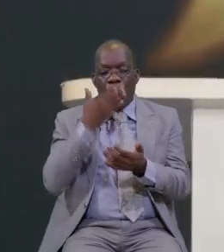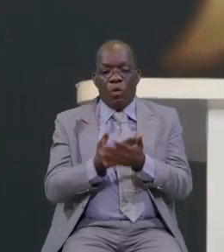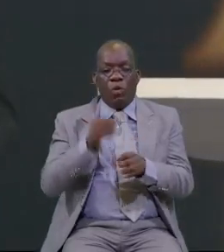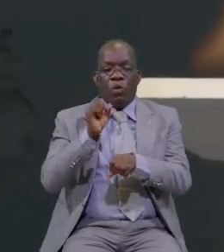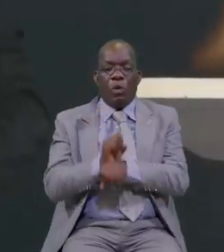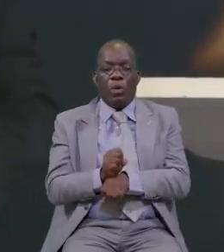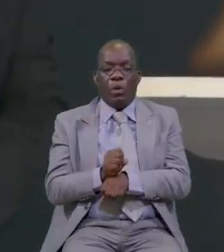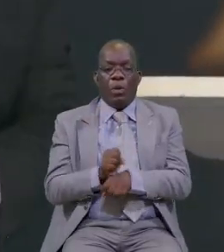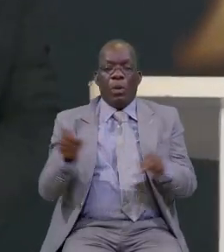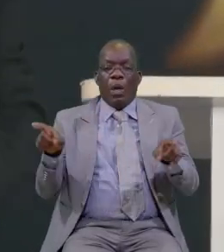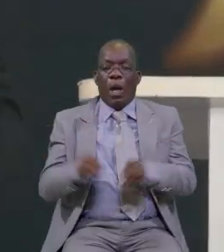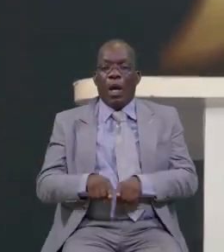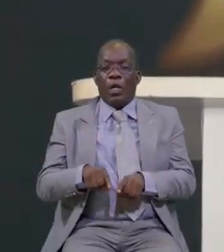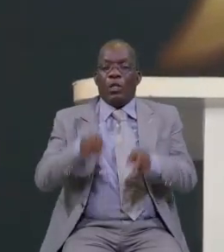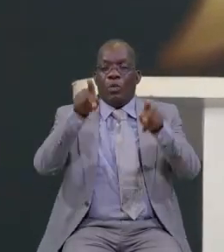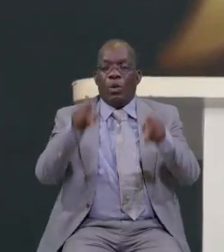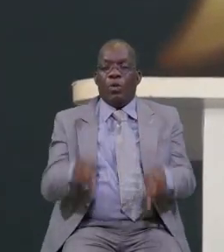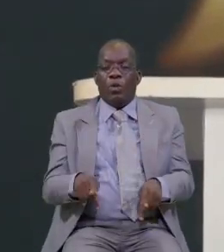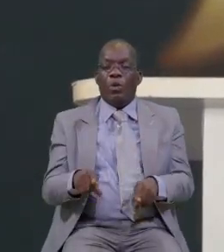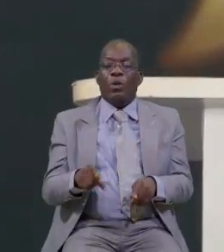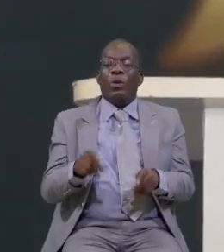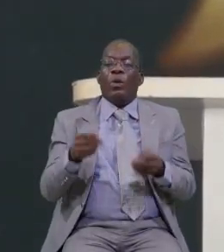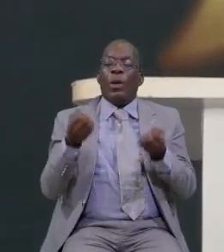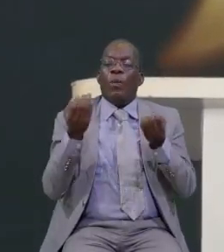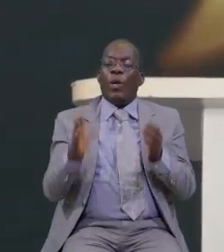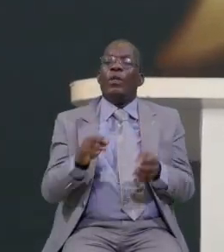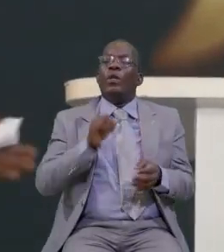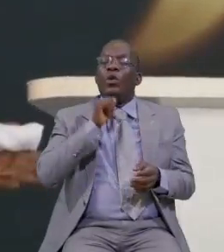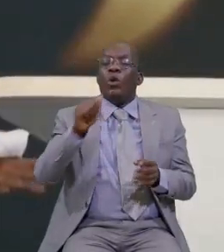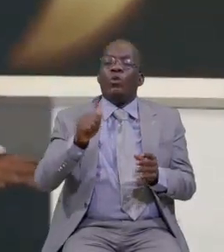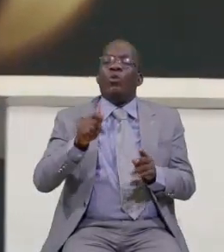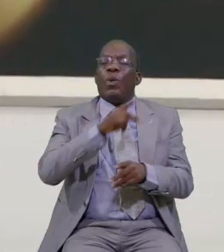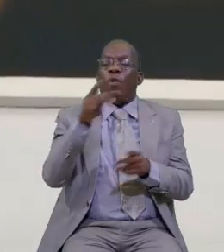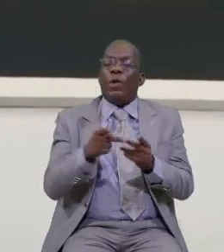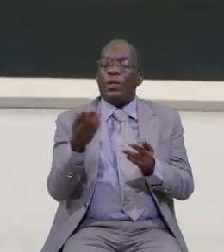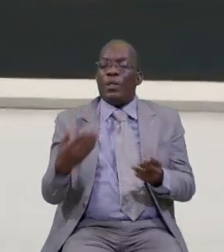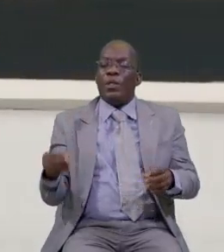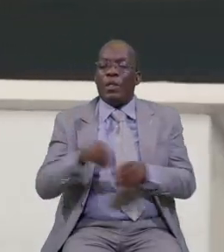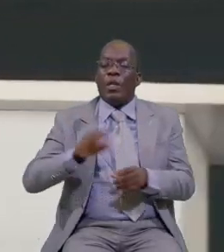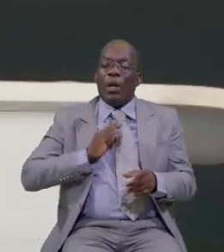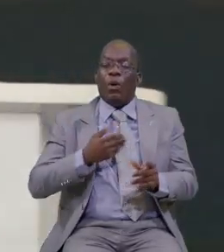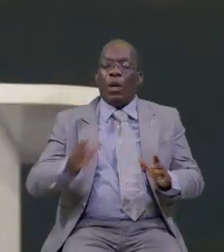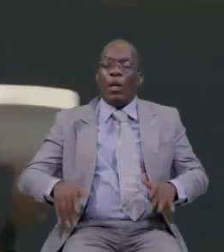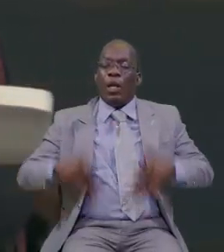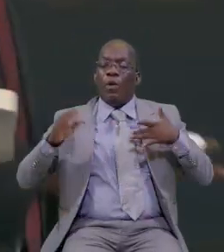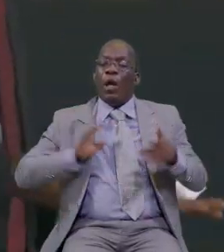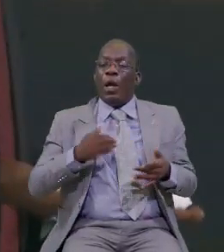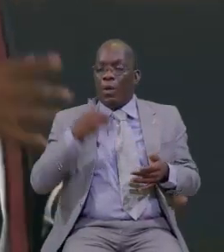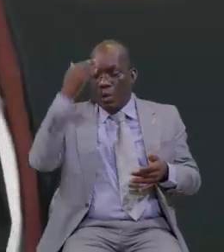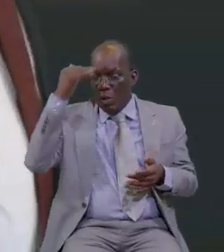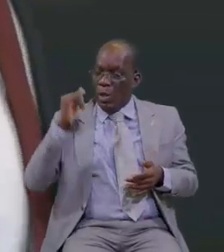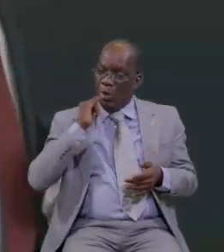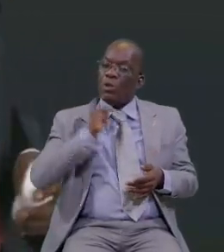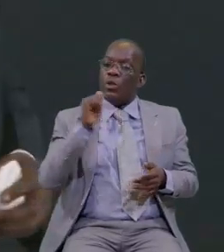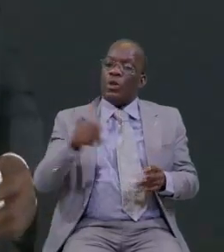human beings, a lot of imperfections in our lives. Even our knowledge is imperfect. Our